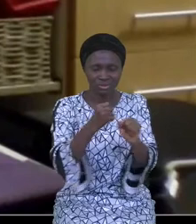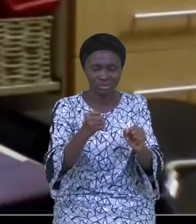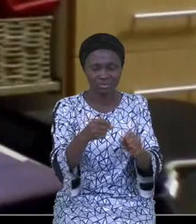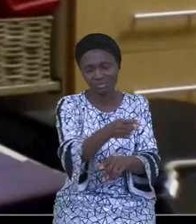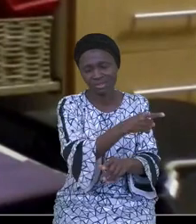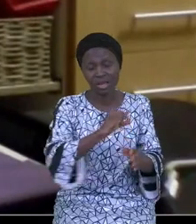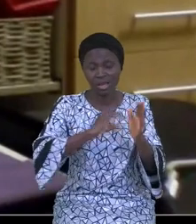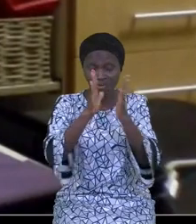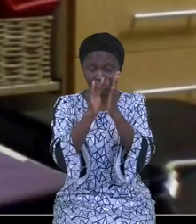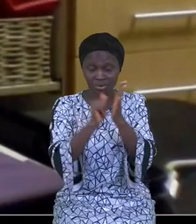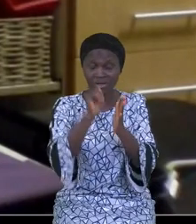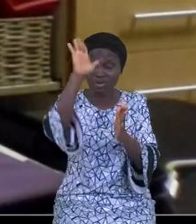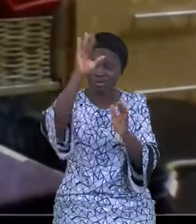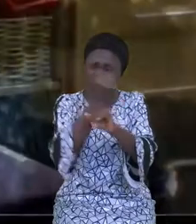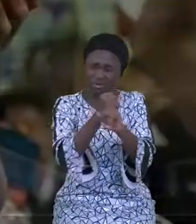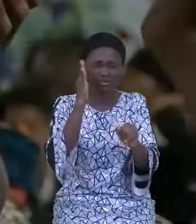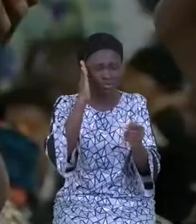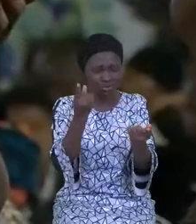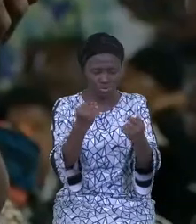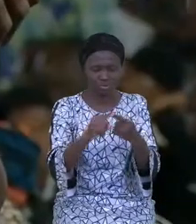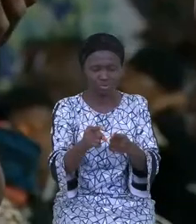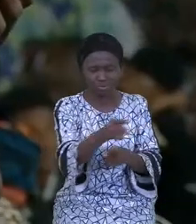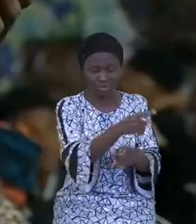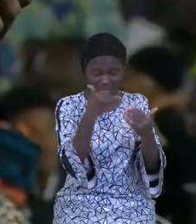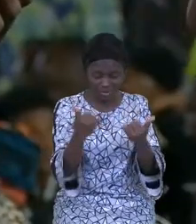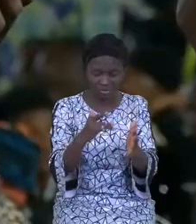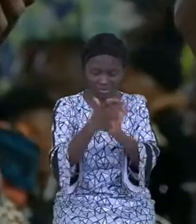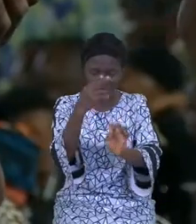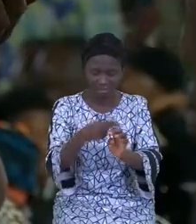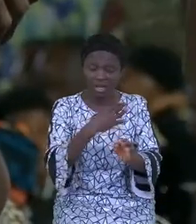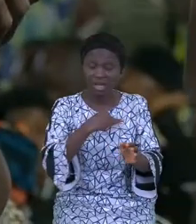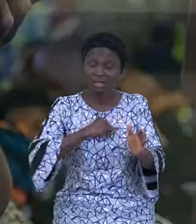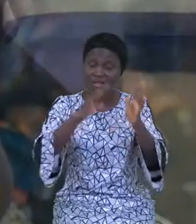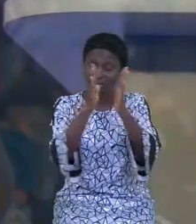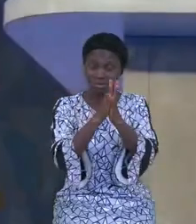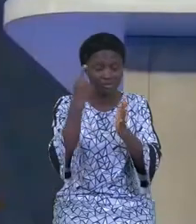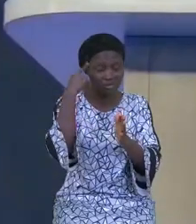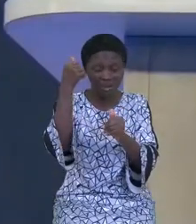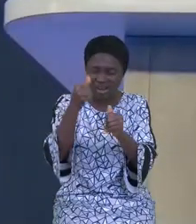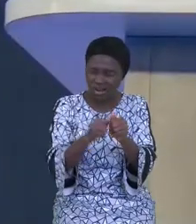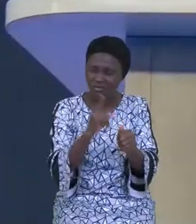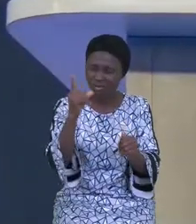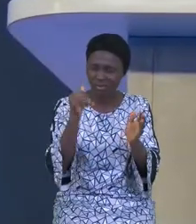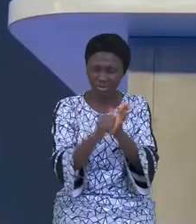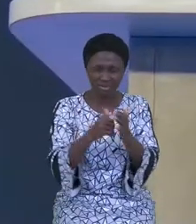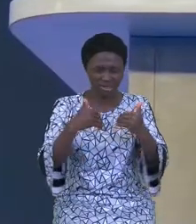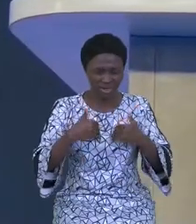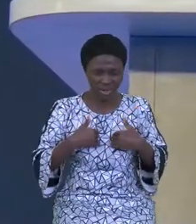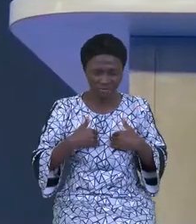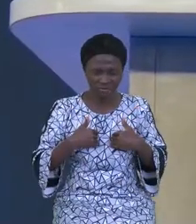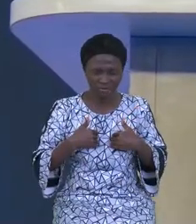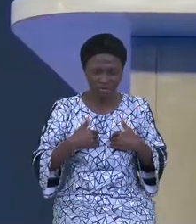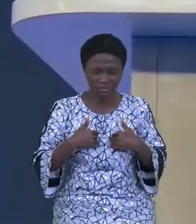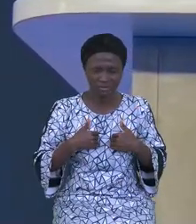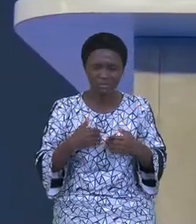to them now in Jesus' name. And I pray for everyone that has got a bit of